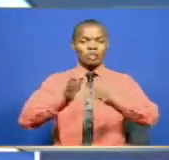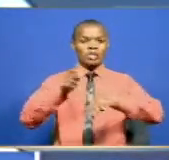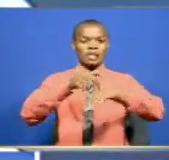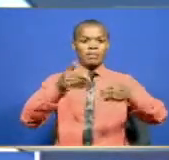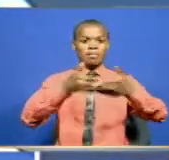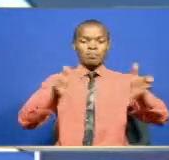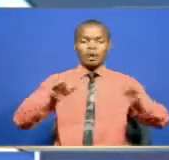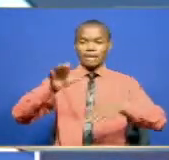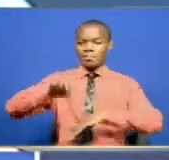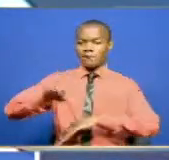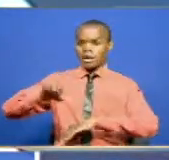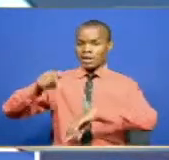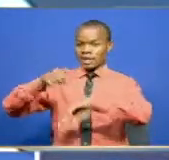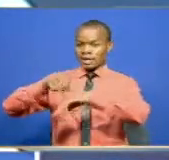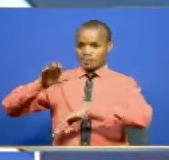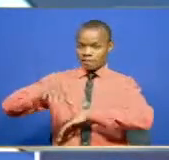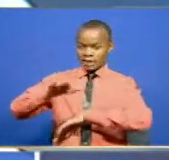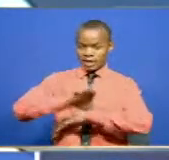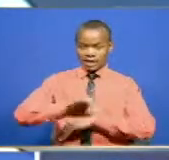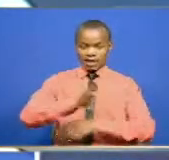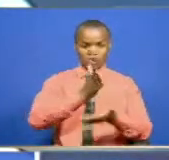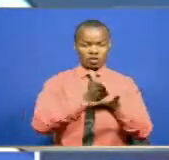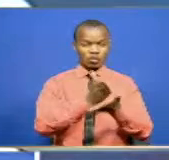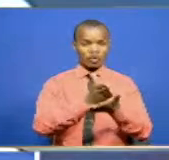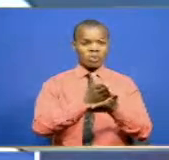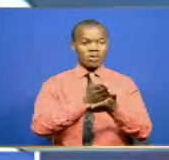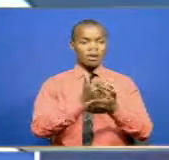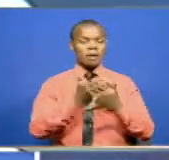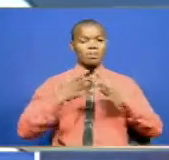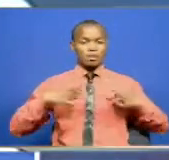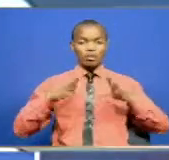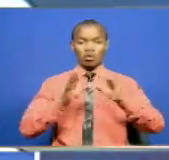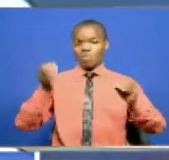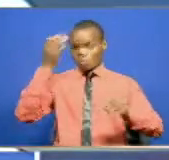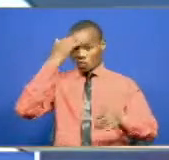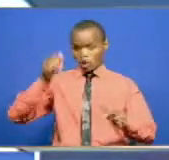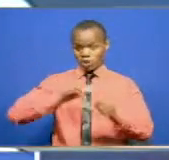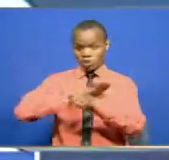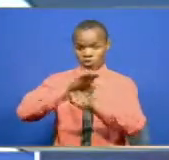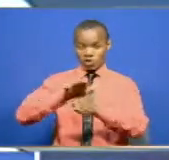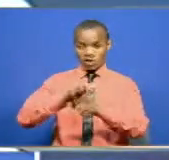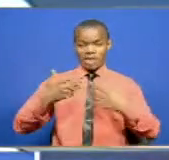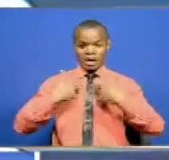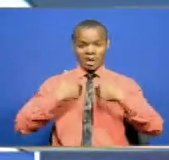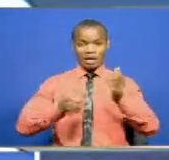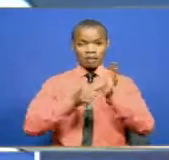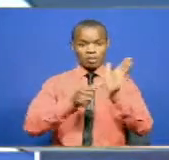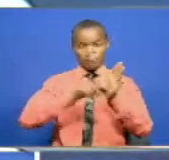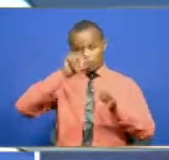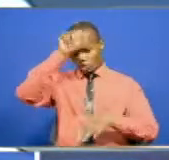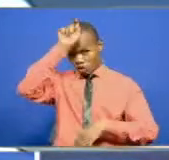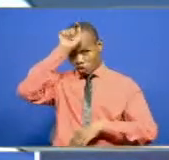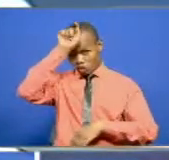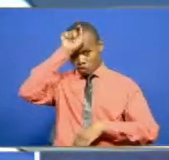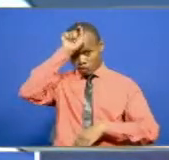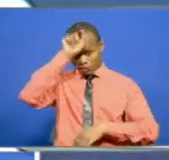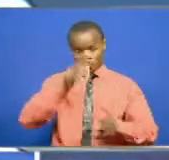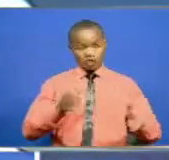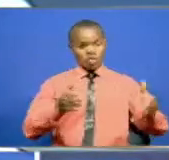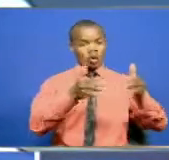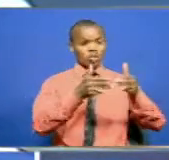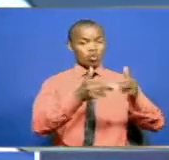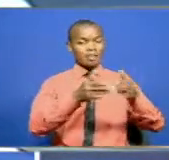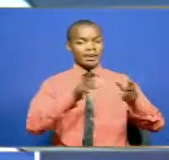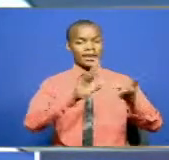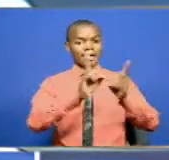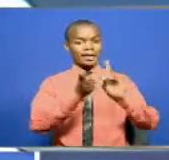marketplaces, with most marketplaces suffering heavily due to the COVID-19 health crisis. Tunisia's interprofessional group of dates